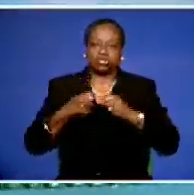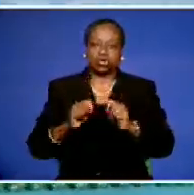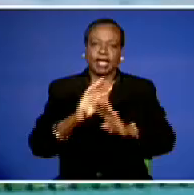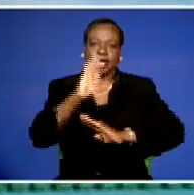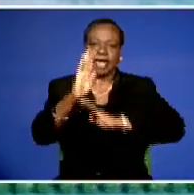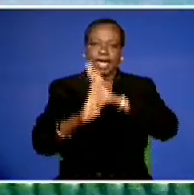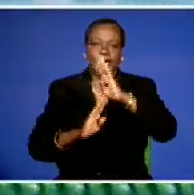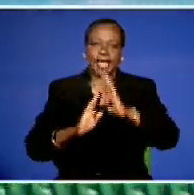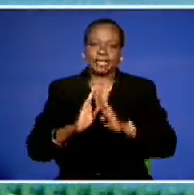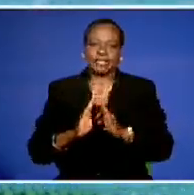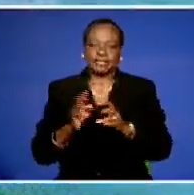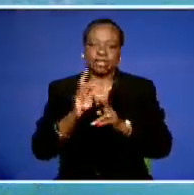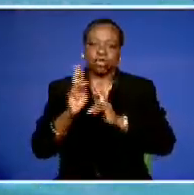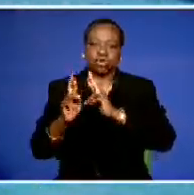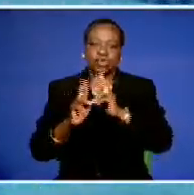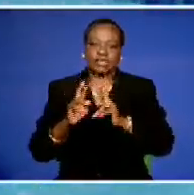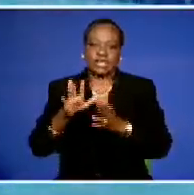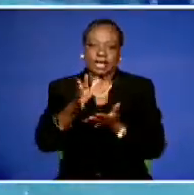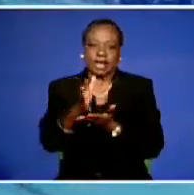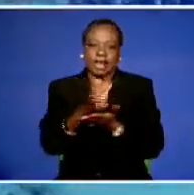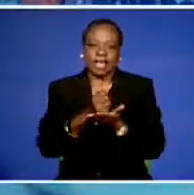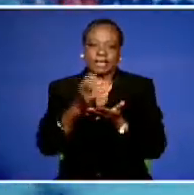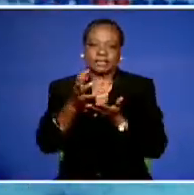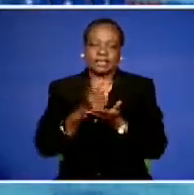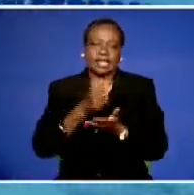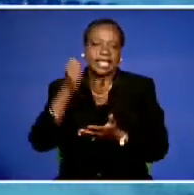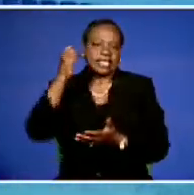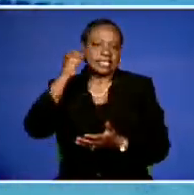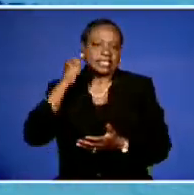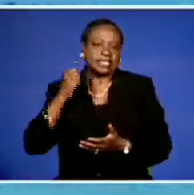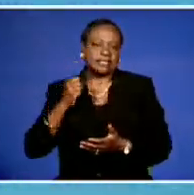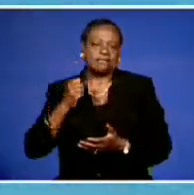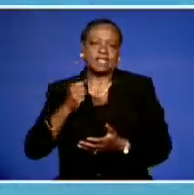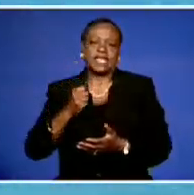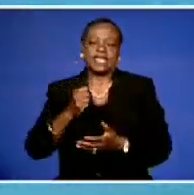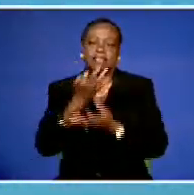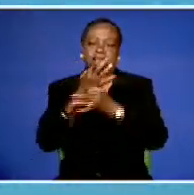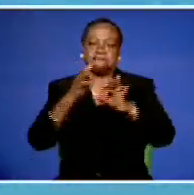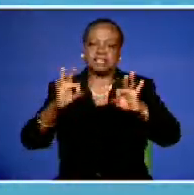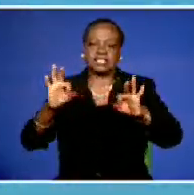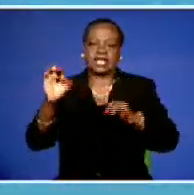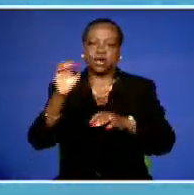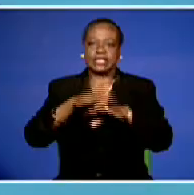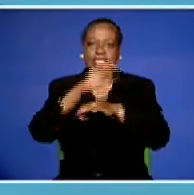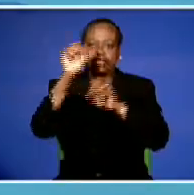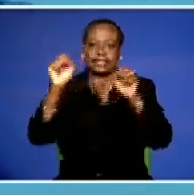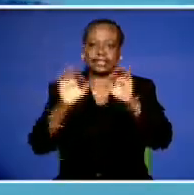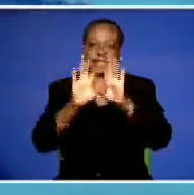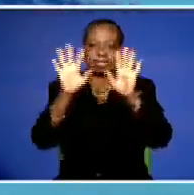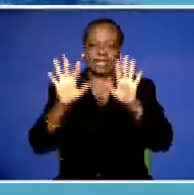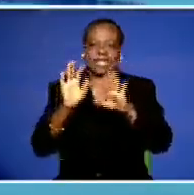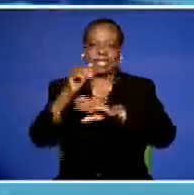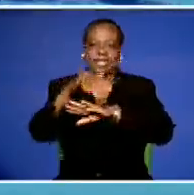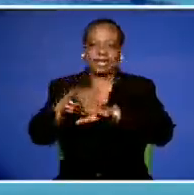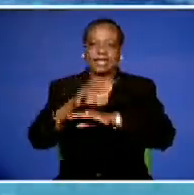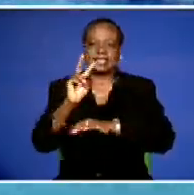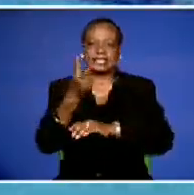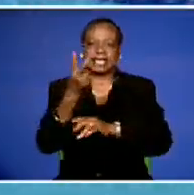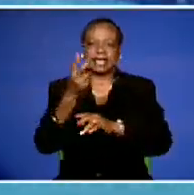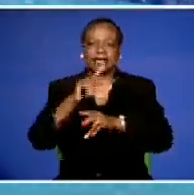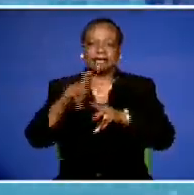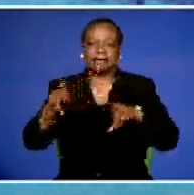sprint races, collected a silver in the 100-meter freestyle on Sunday night. The second place finish behind hometown